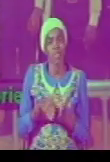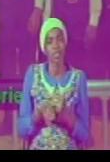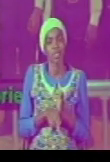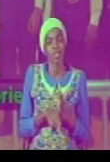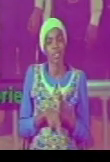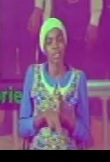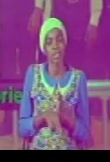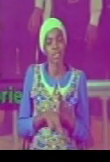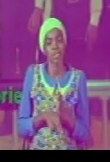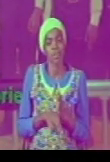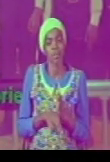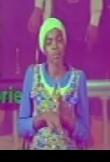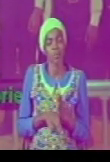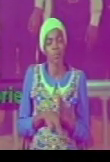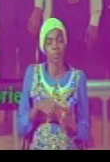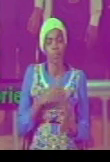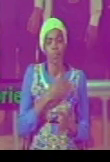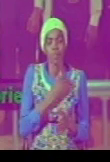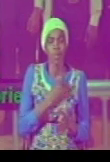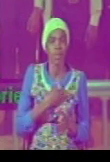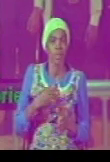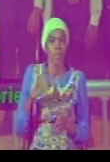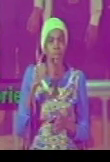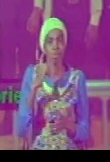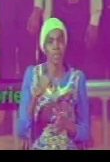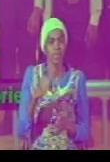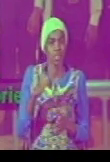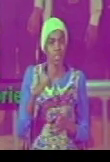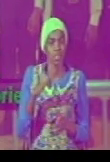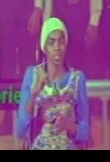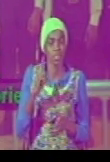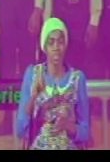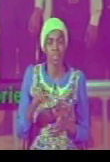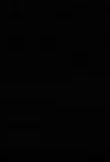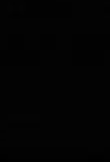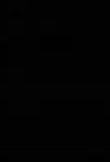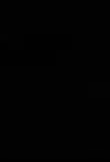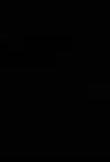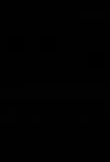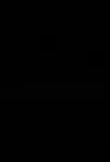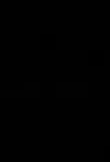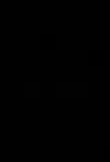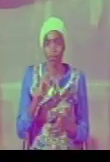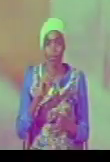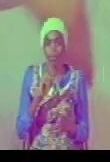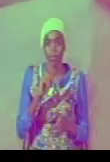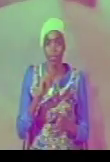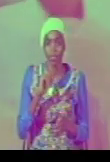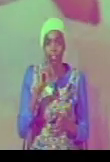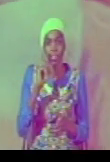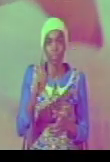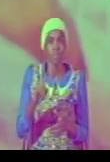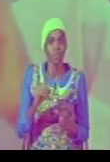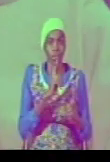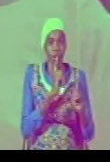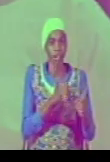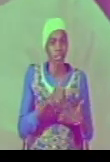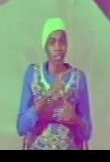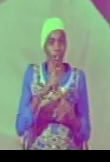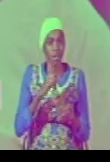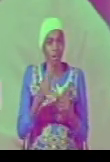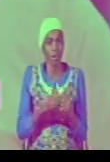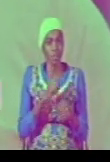weakness. Ear is open every time I pray. No